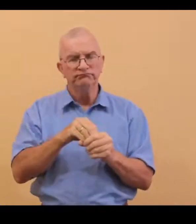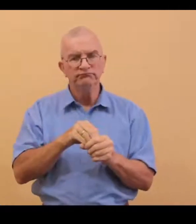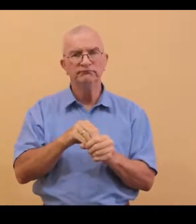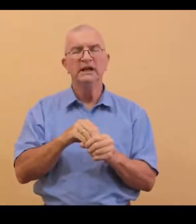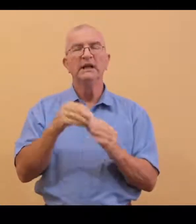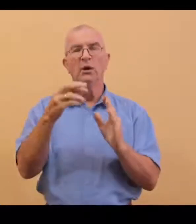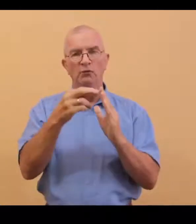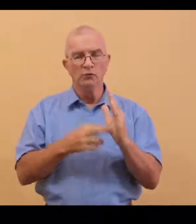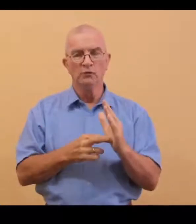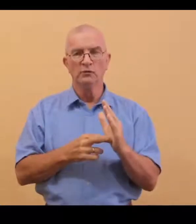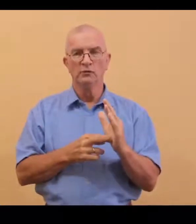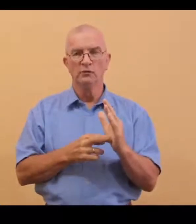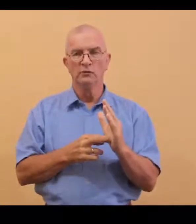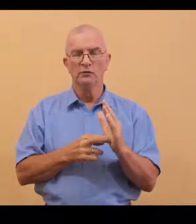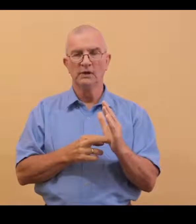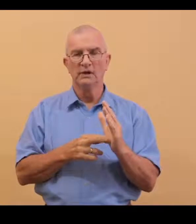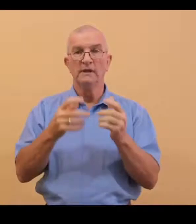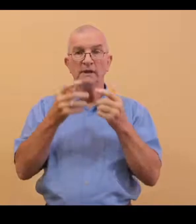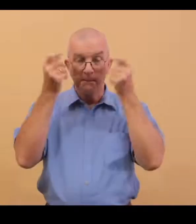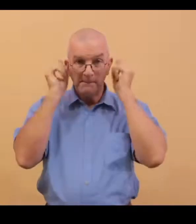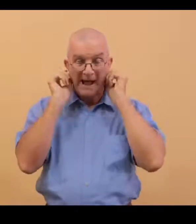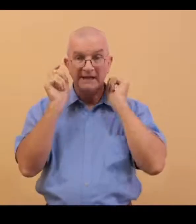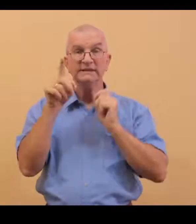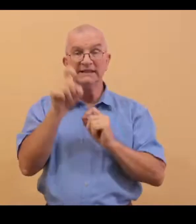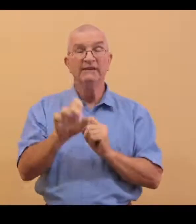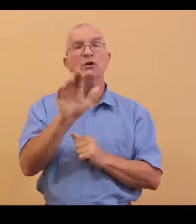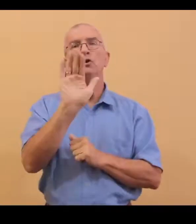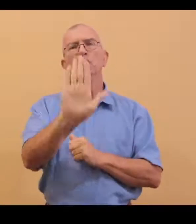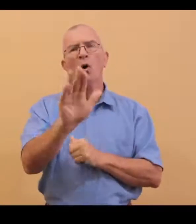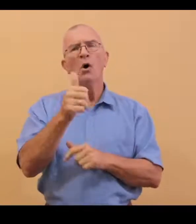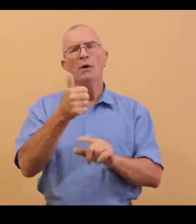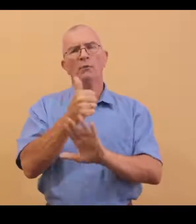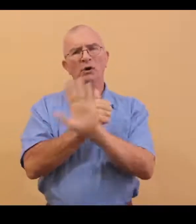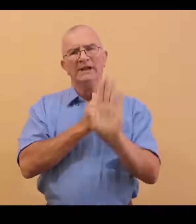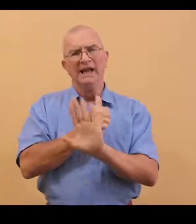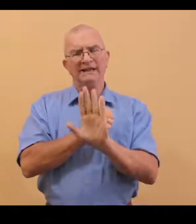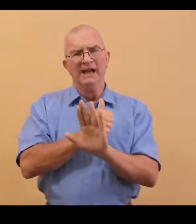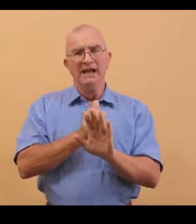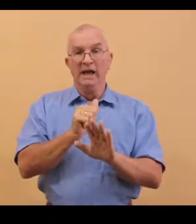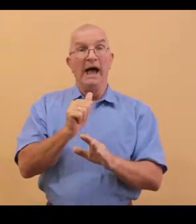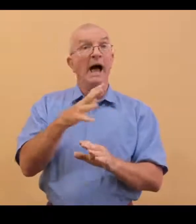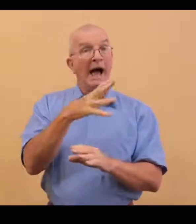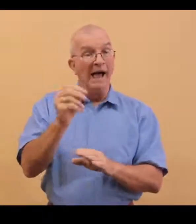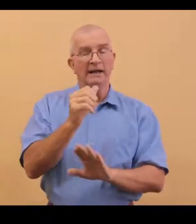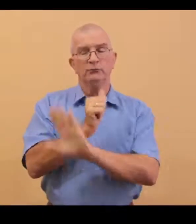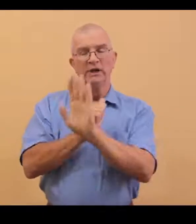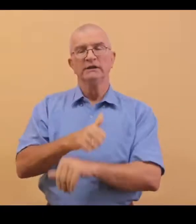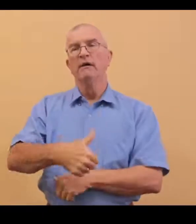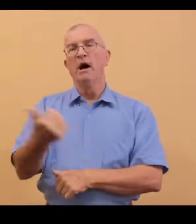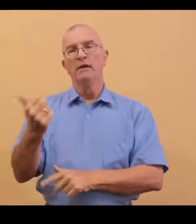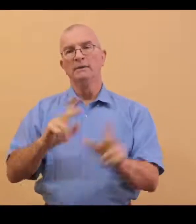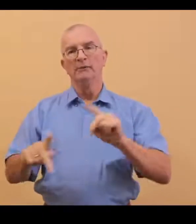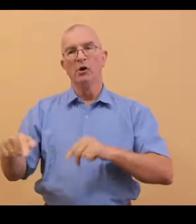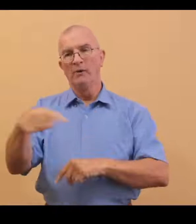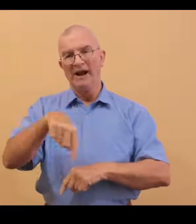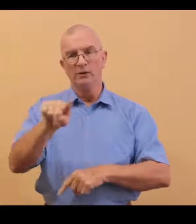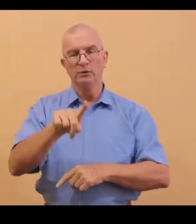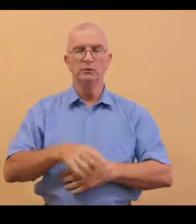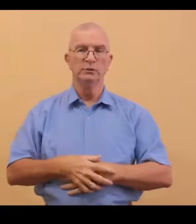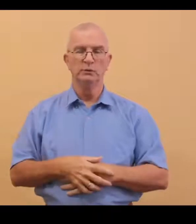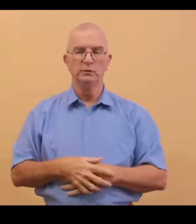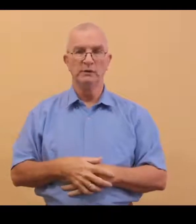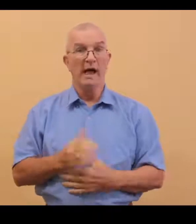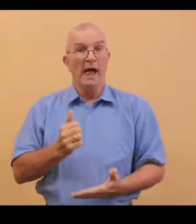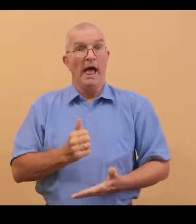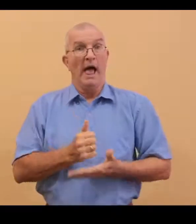our guidelines. The mask is needed for your protection as well as the protection of those around you. It